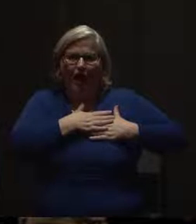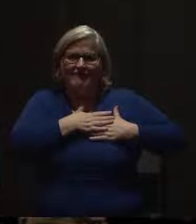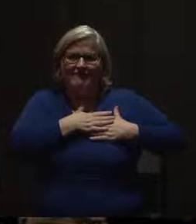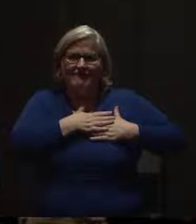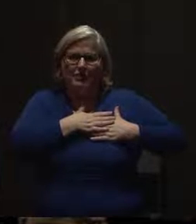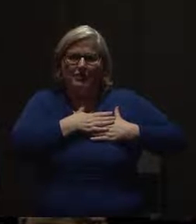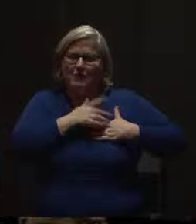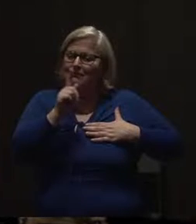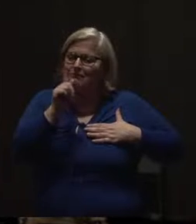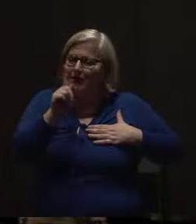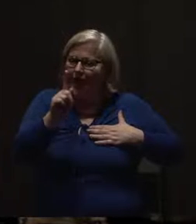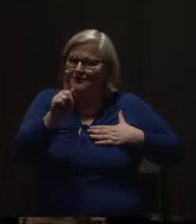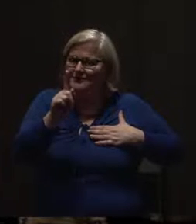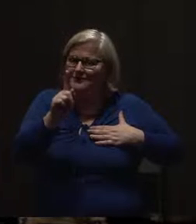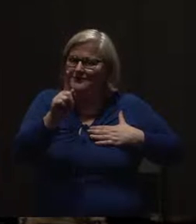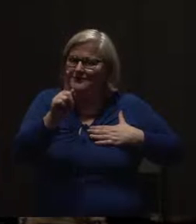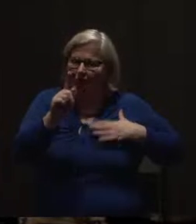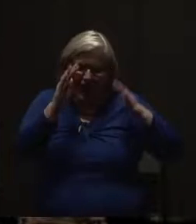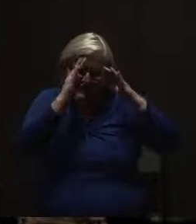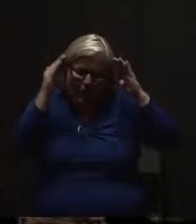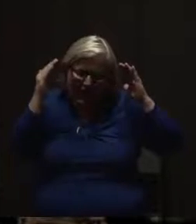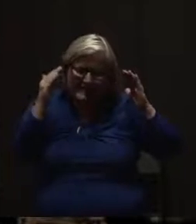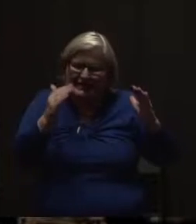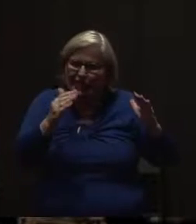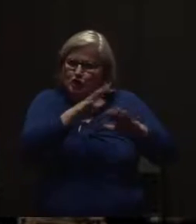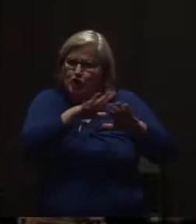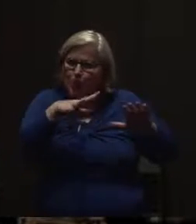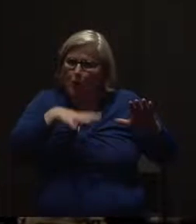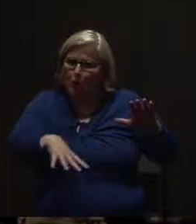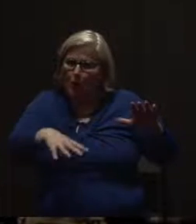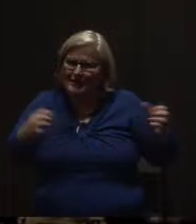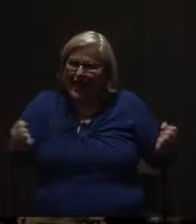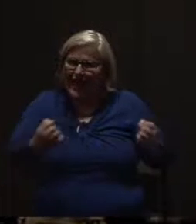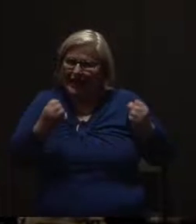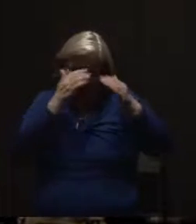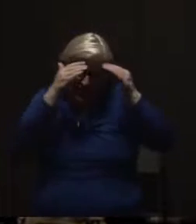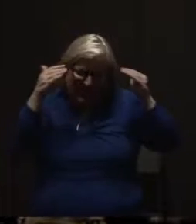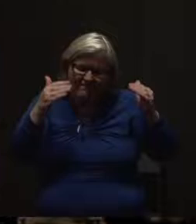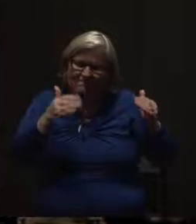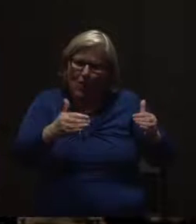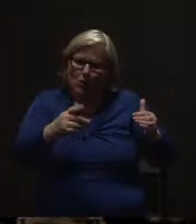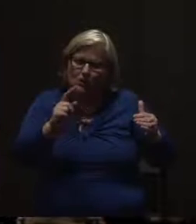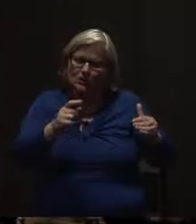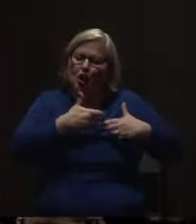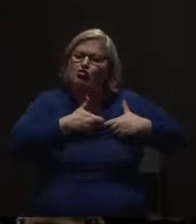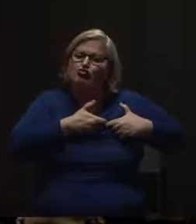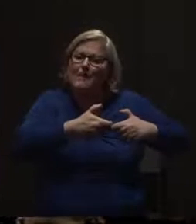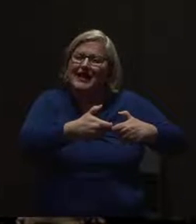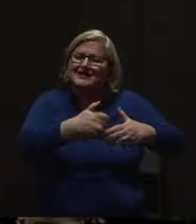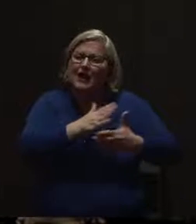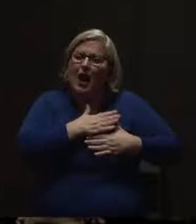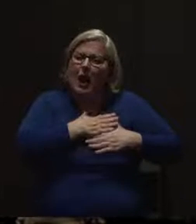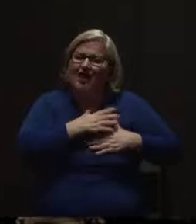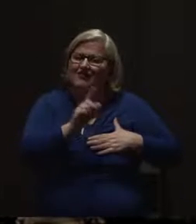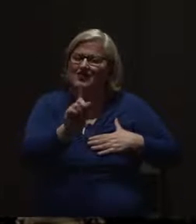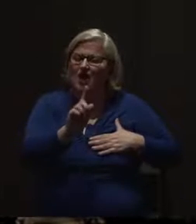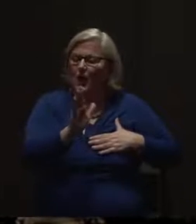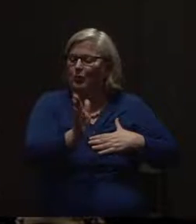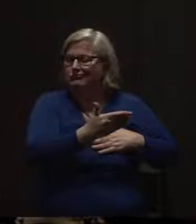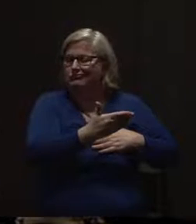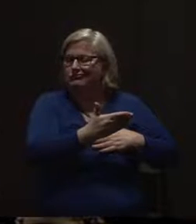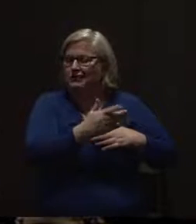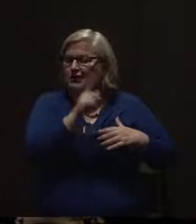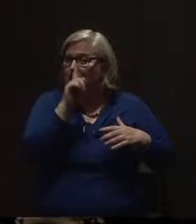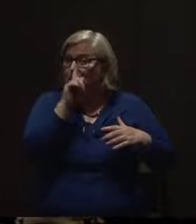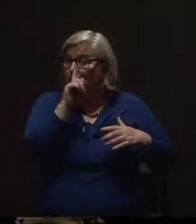to, because attention is energy, and I don't want to waste any more energy on romantic love. Because when we do one thing, we can't do another at the